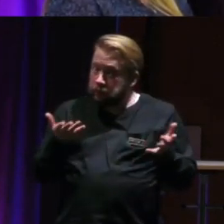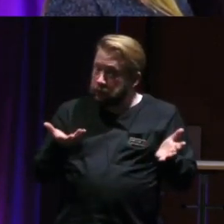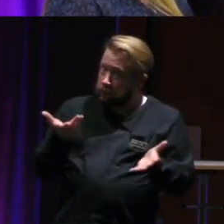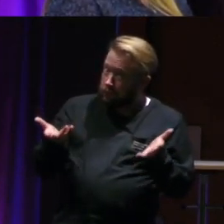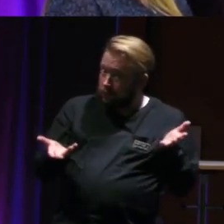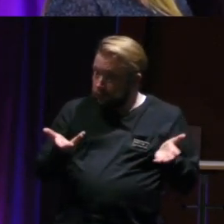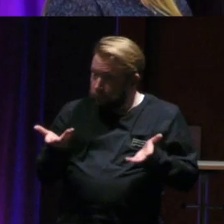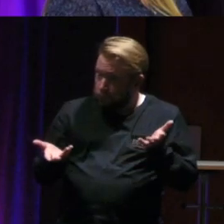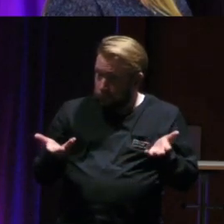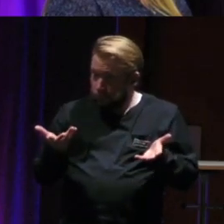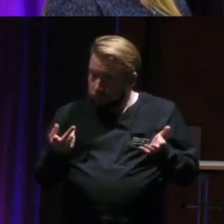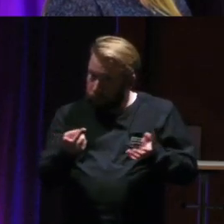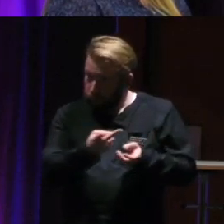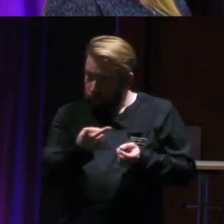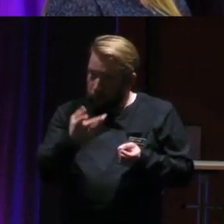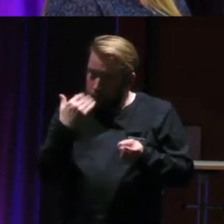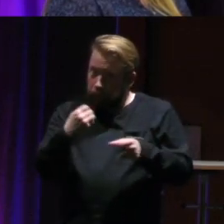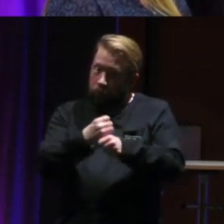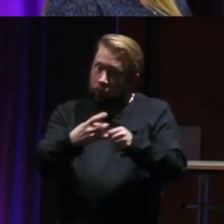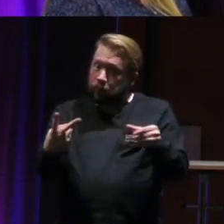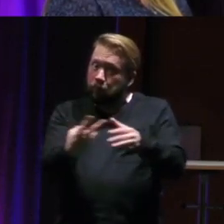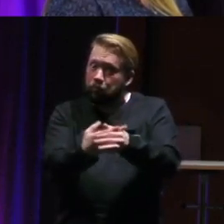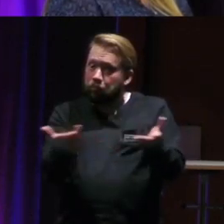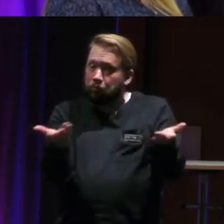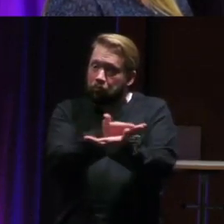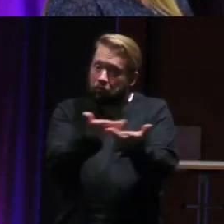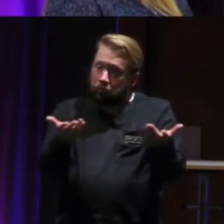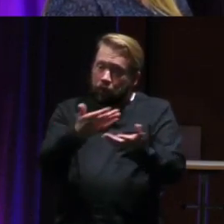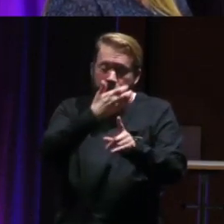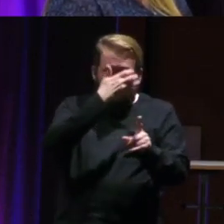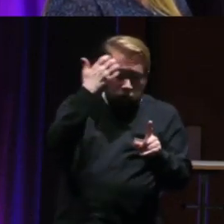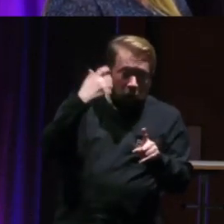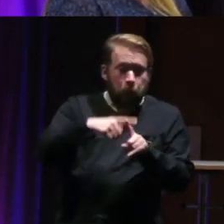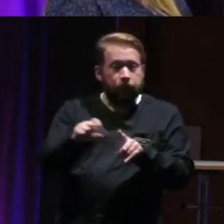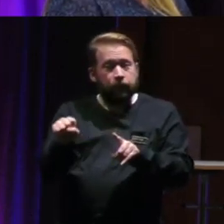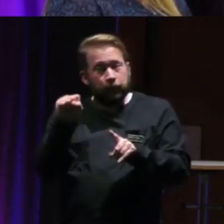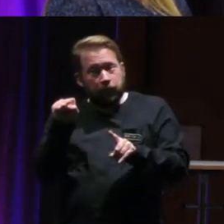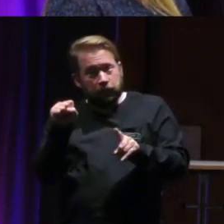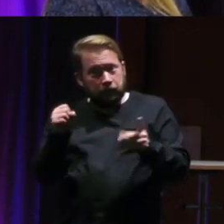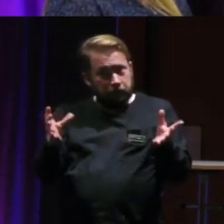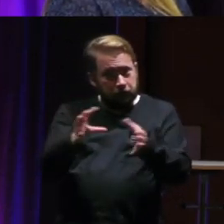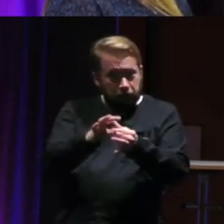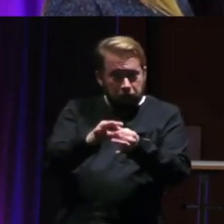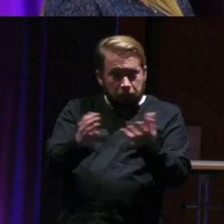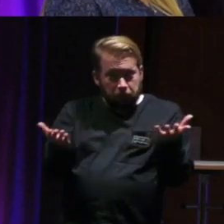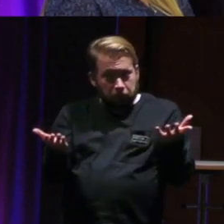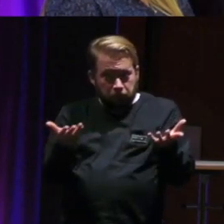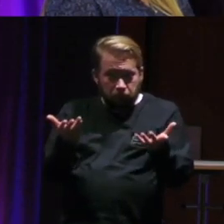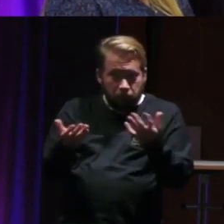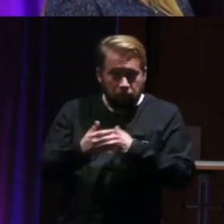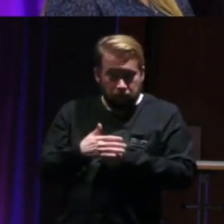do you work together? Can you work together? I don't know. So that's why it was my question.